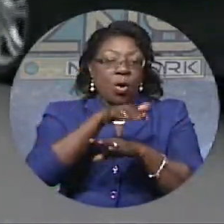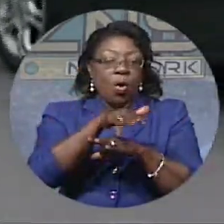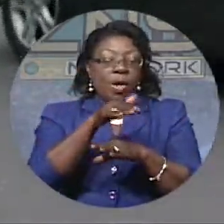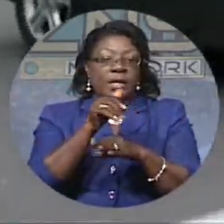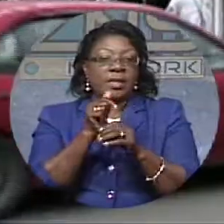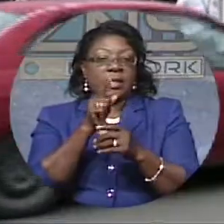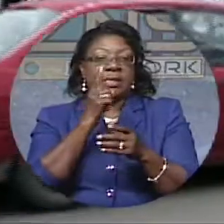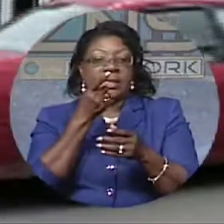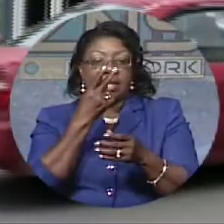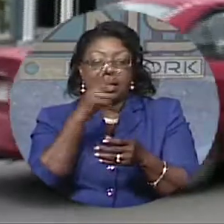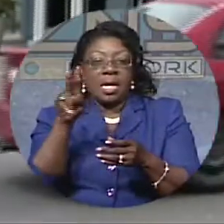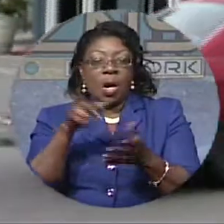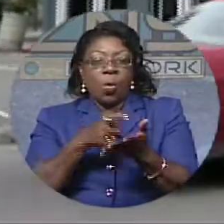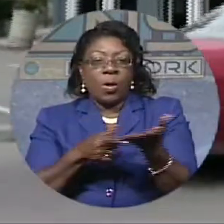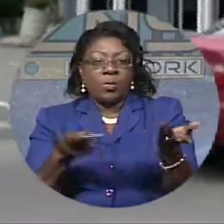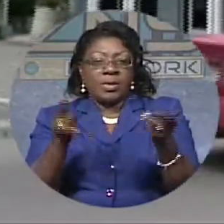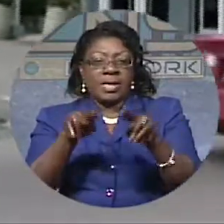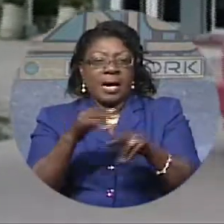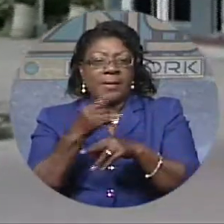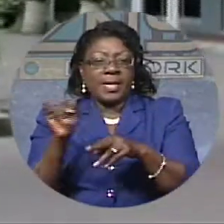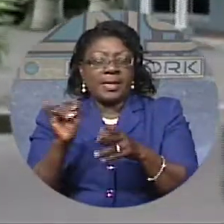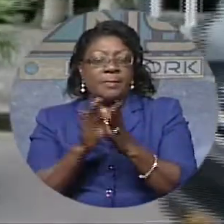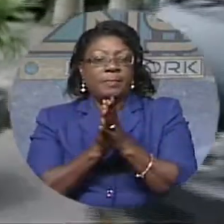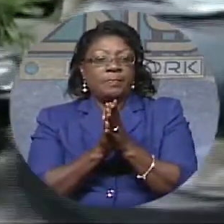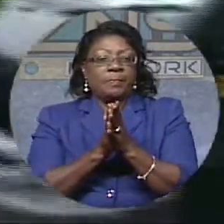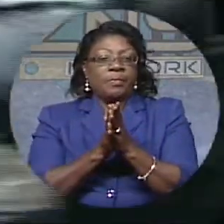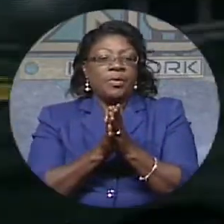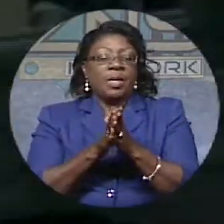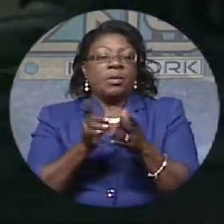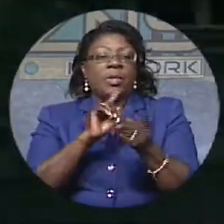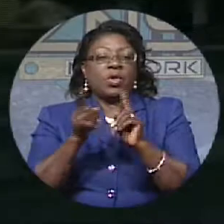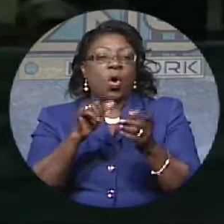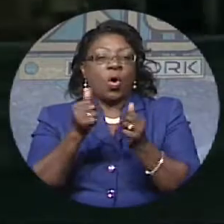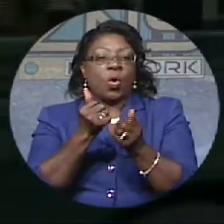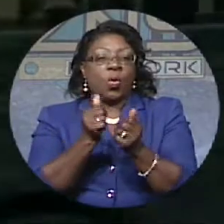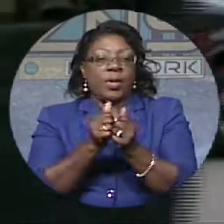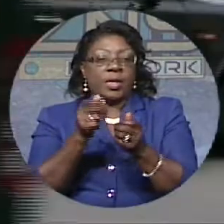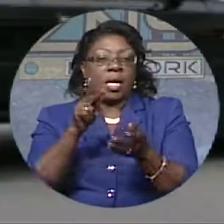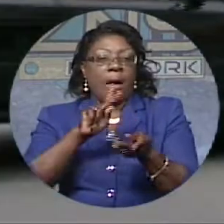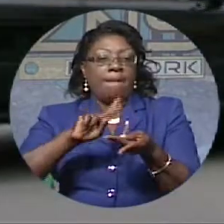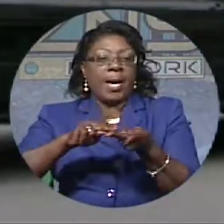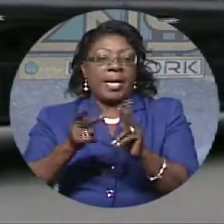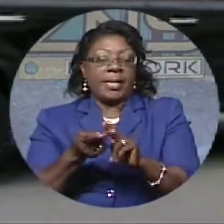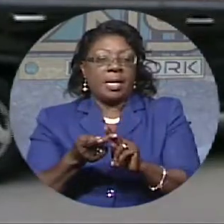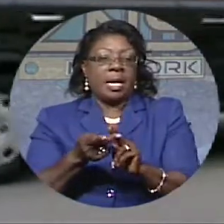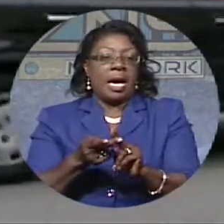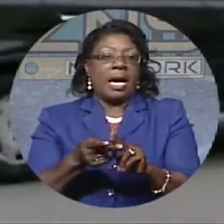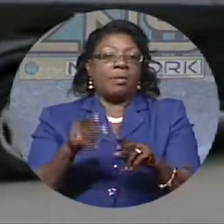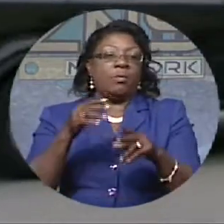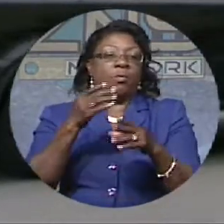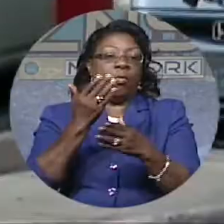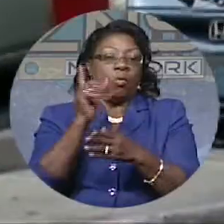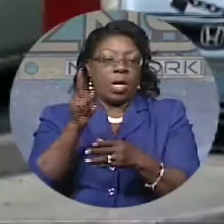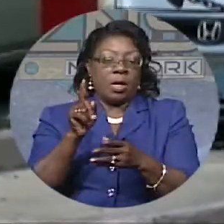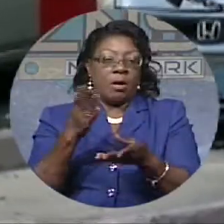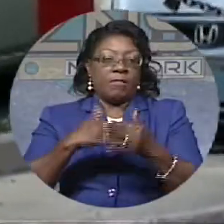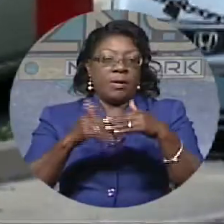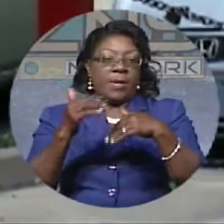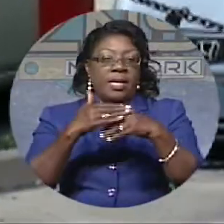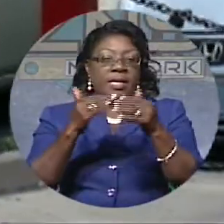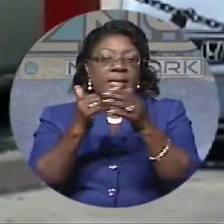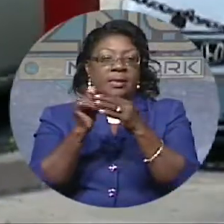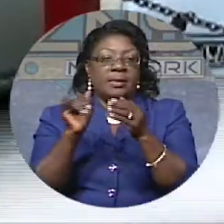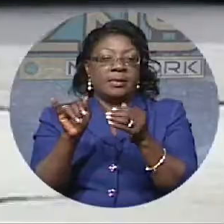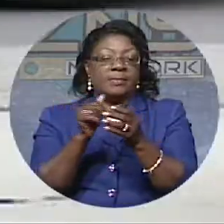hearing into the matter will take place on September 9th. Andrew Knowles, ZNS Network News. The United States Embassy and surrounding